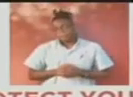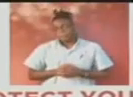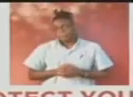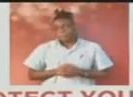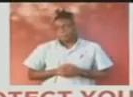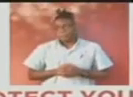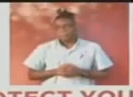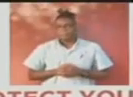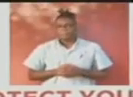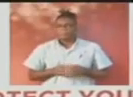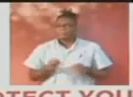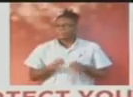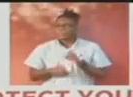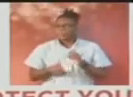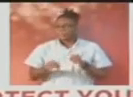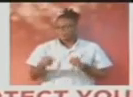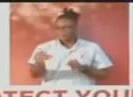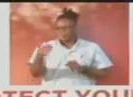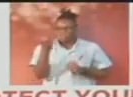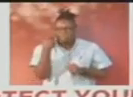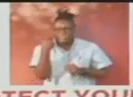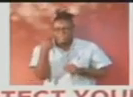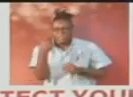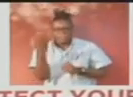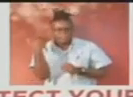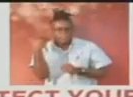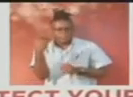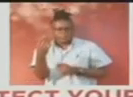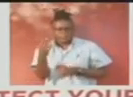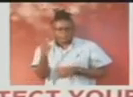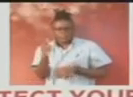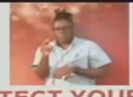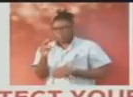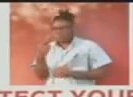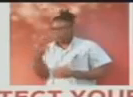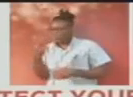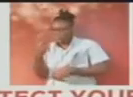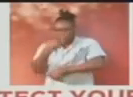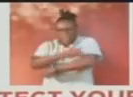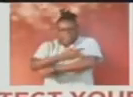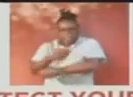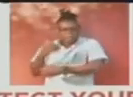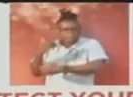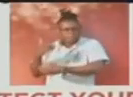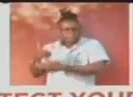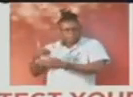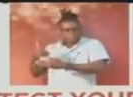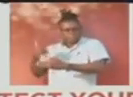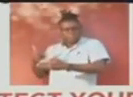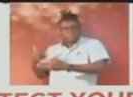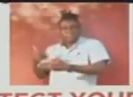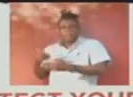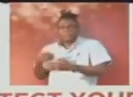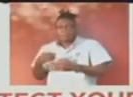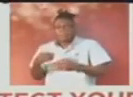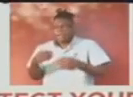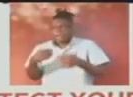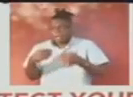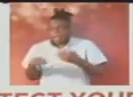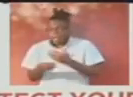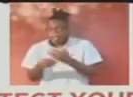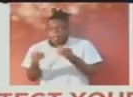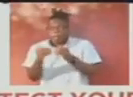recent past, over the last 24 to 48 hours, included an additional